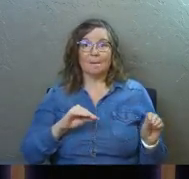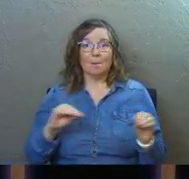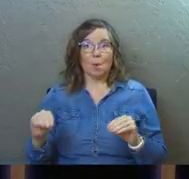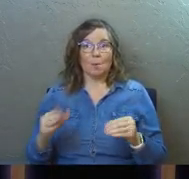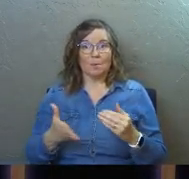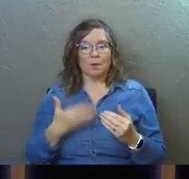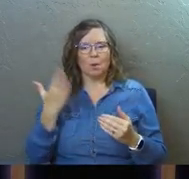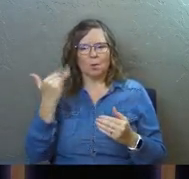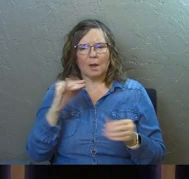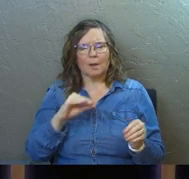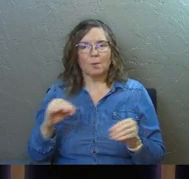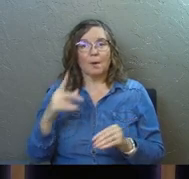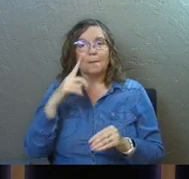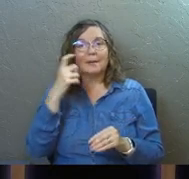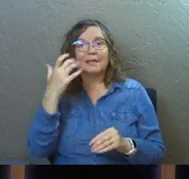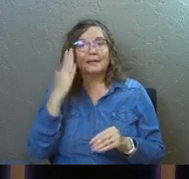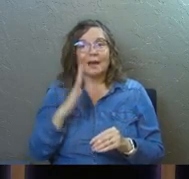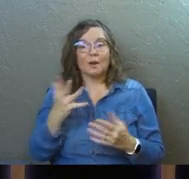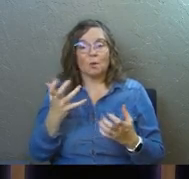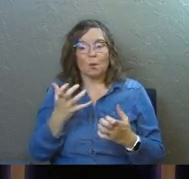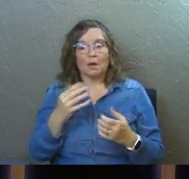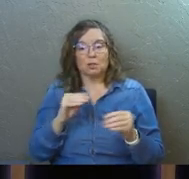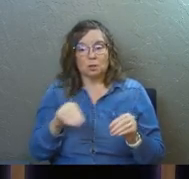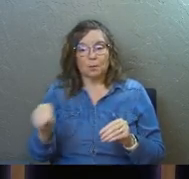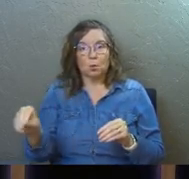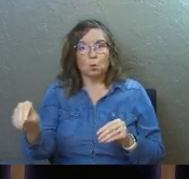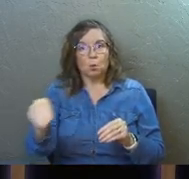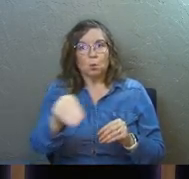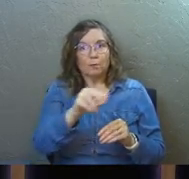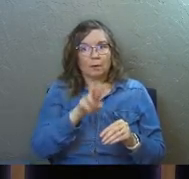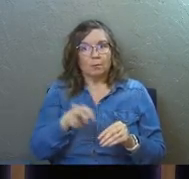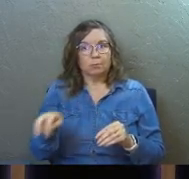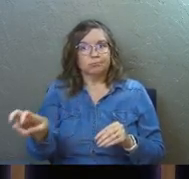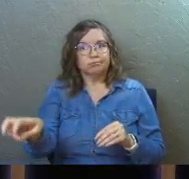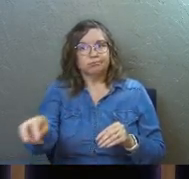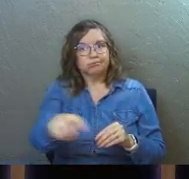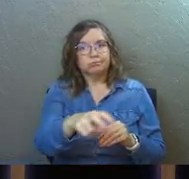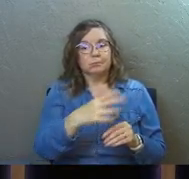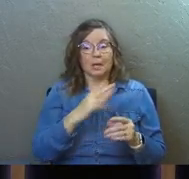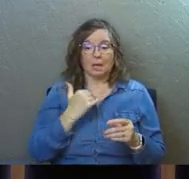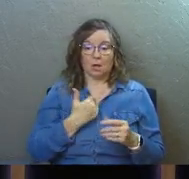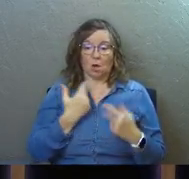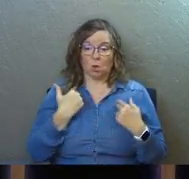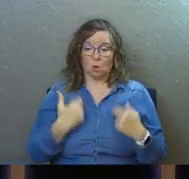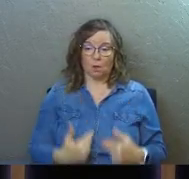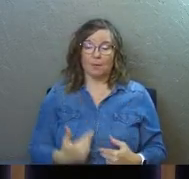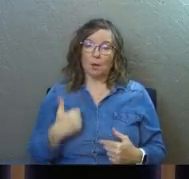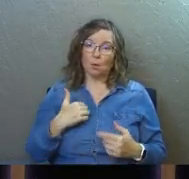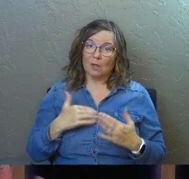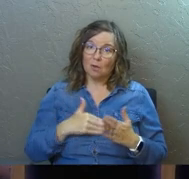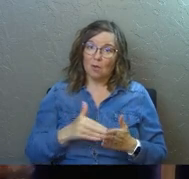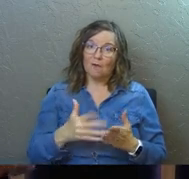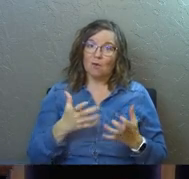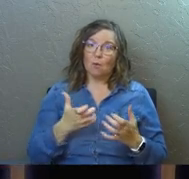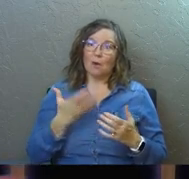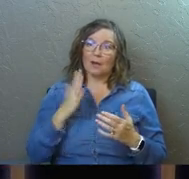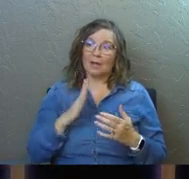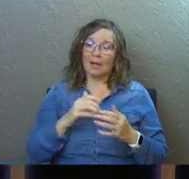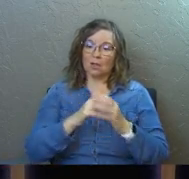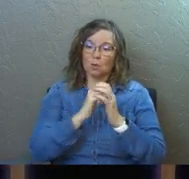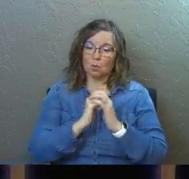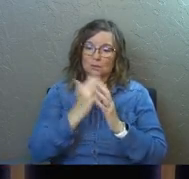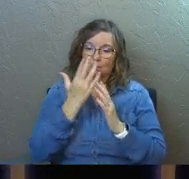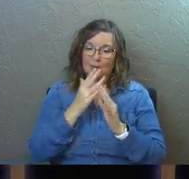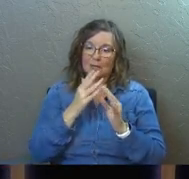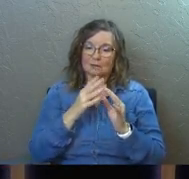mobile. Why was it mobile? Because God wanted to move them around. And in our humanity, we often want God and the